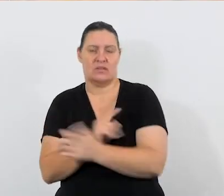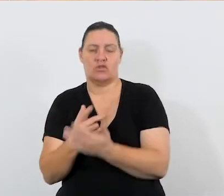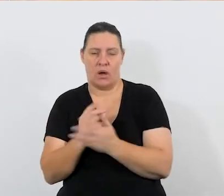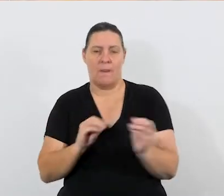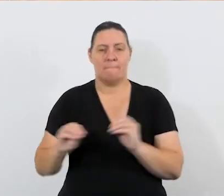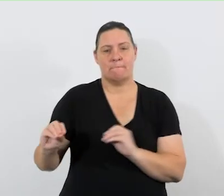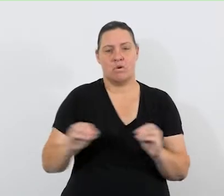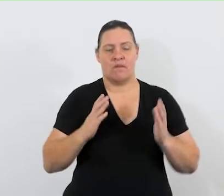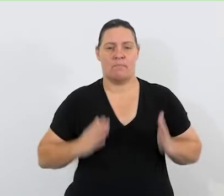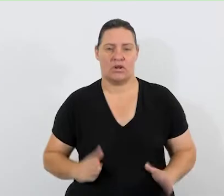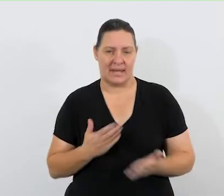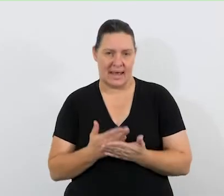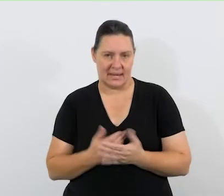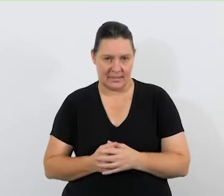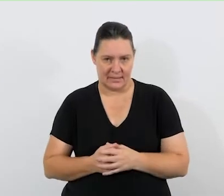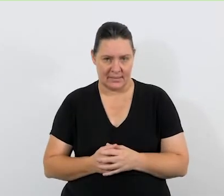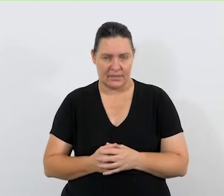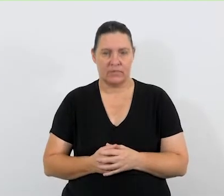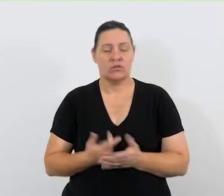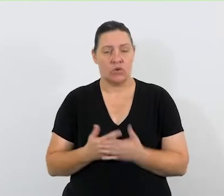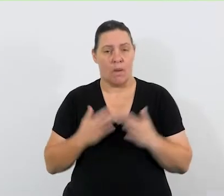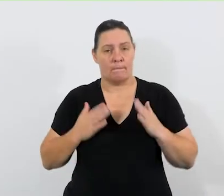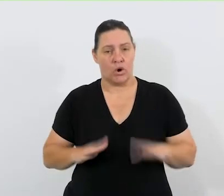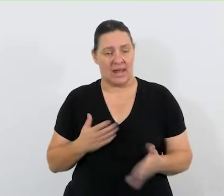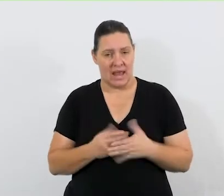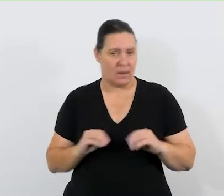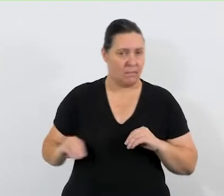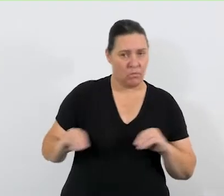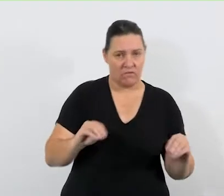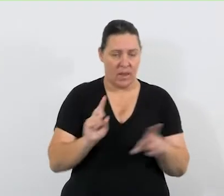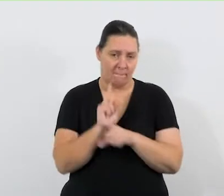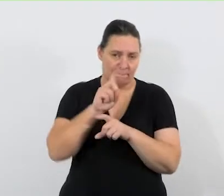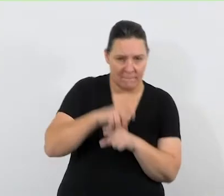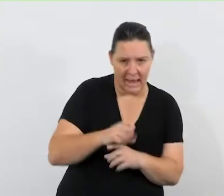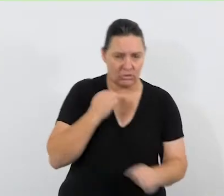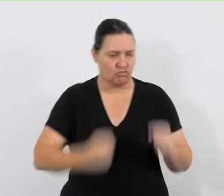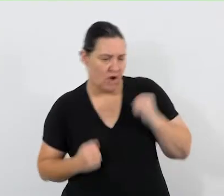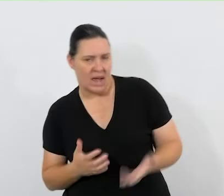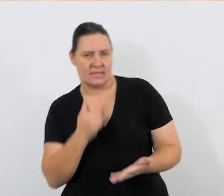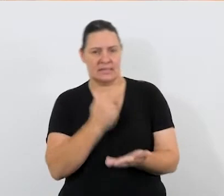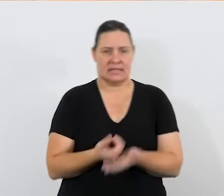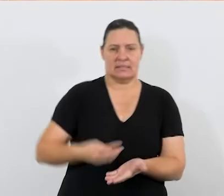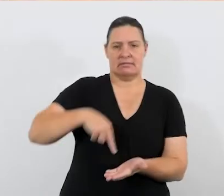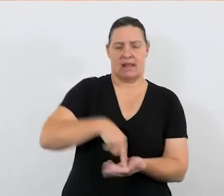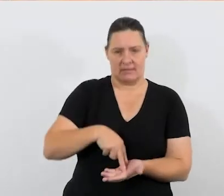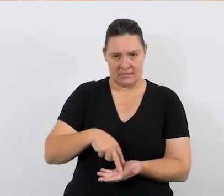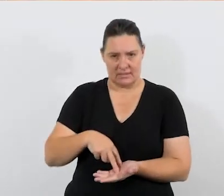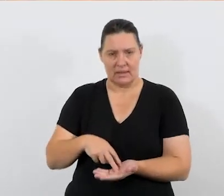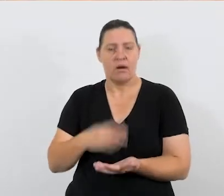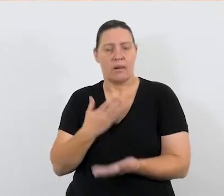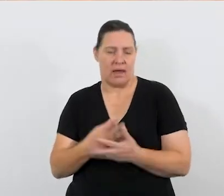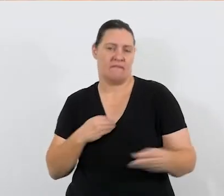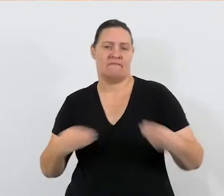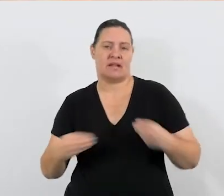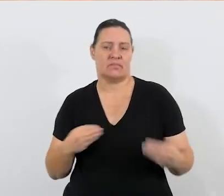the movement within your body. So in order for your body to be able to move, for you to bend and run and sit down and stand